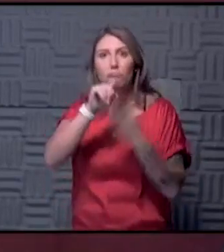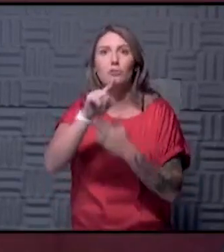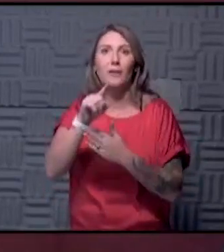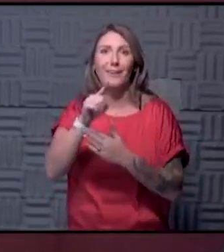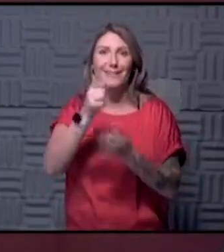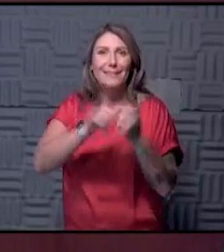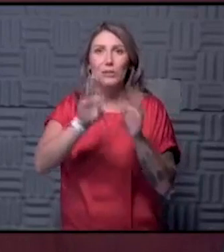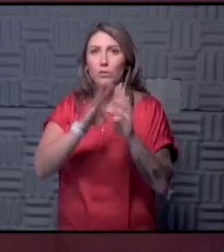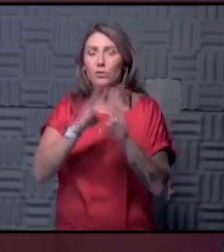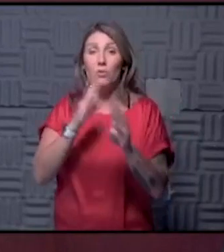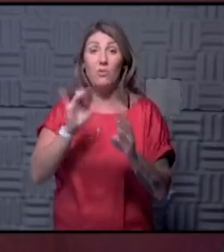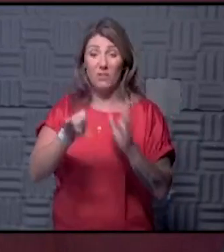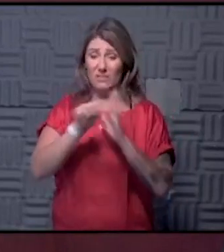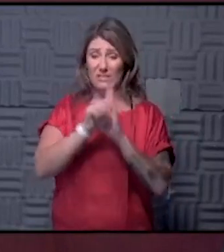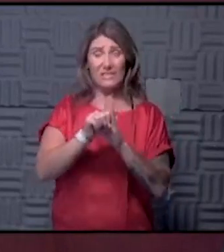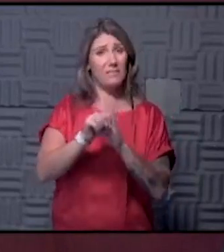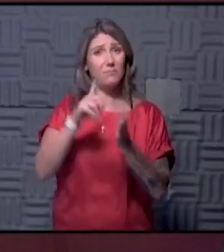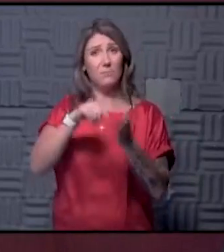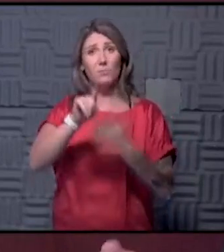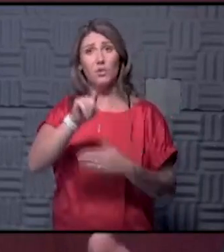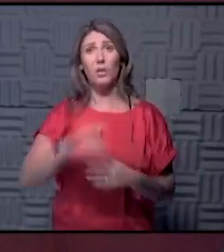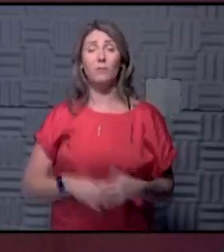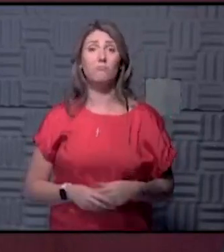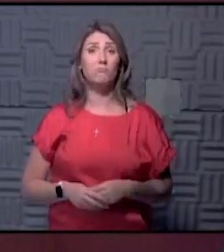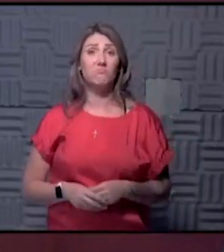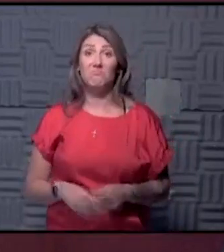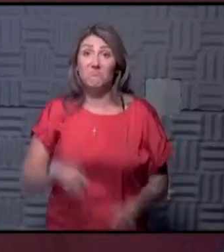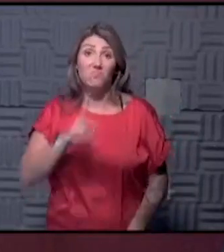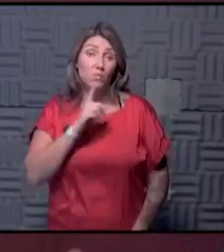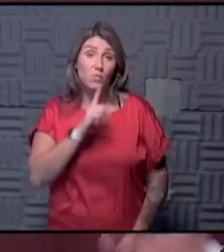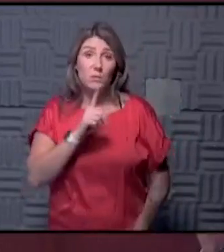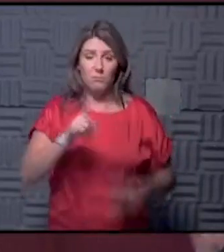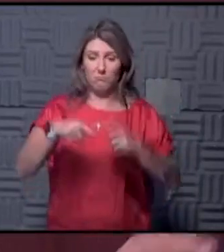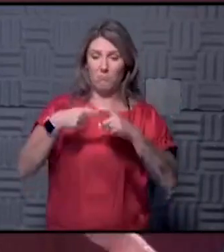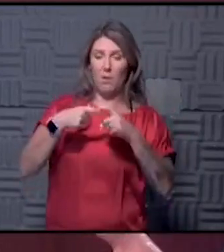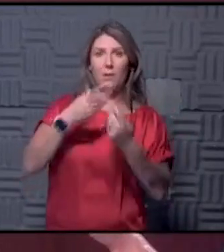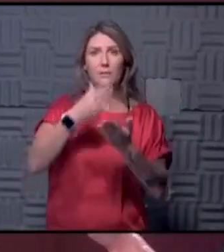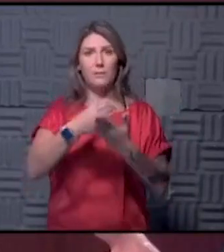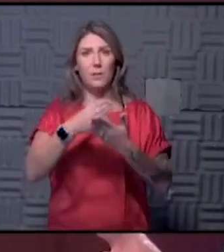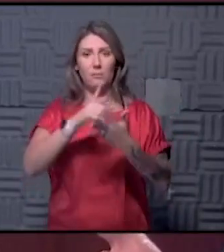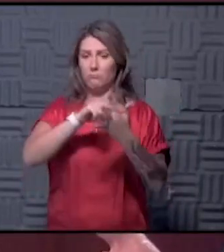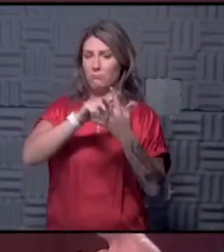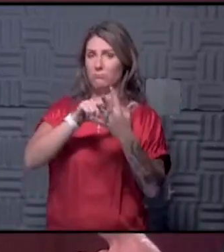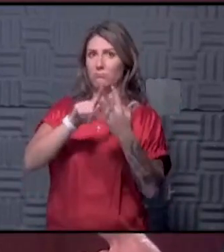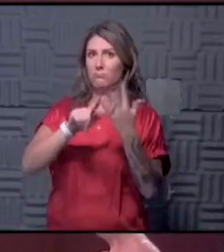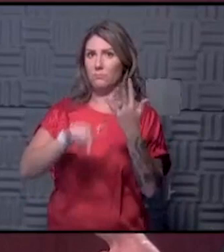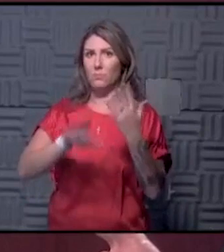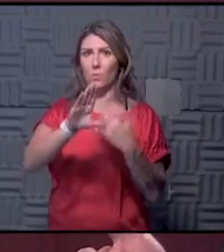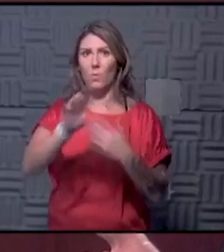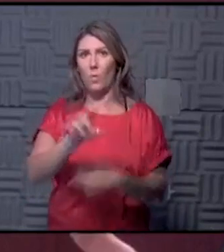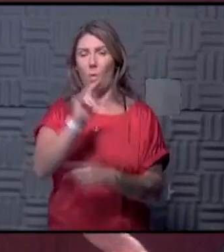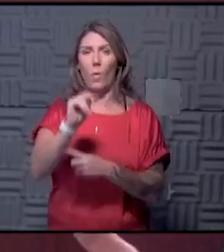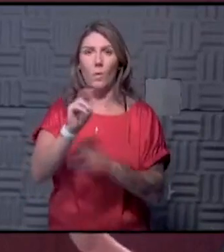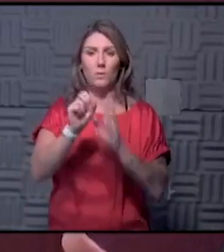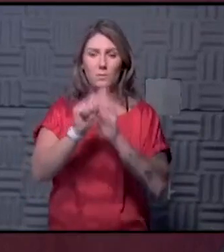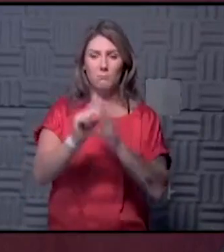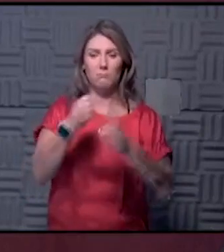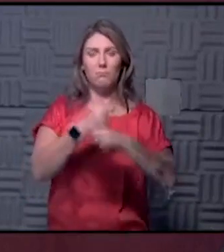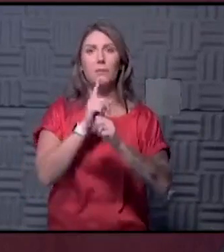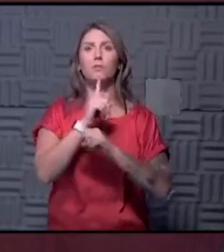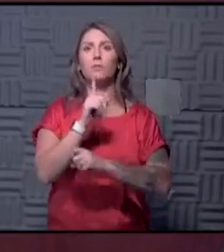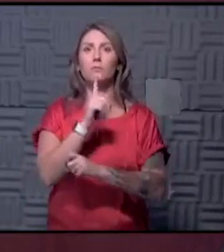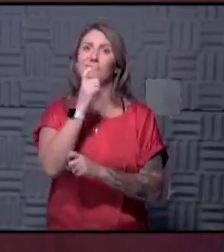what it is, it's a symptom checker. It just gives everybody pause to stop and run through your own symptoms and make sure that you